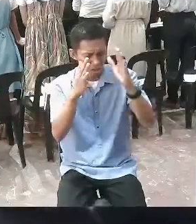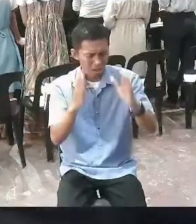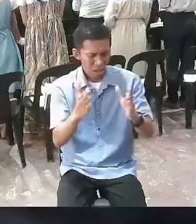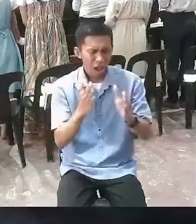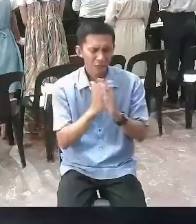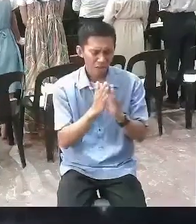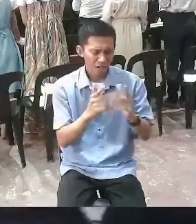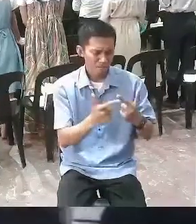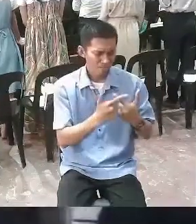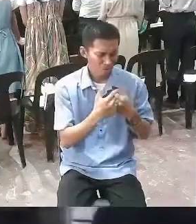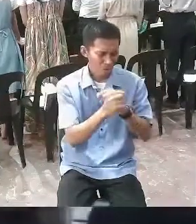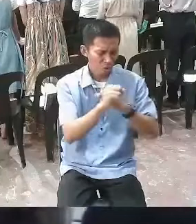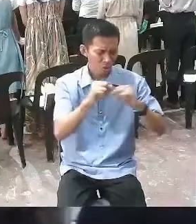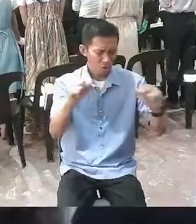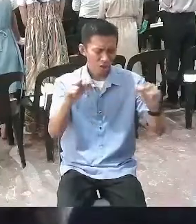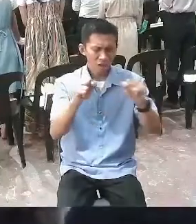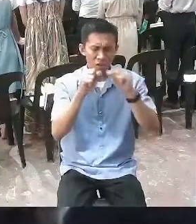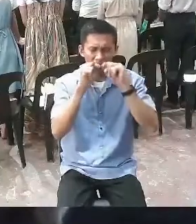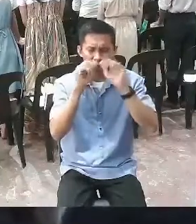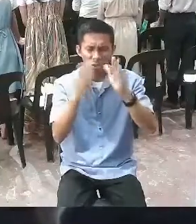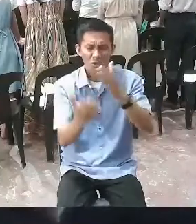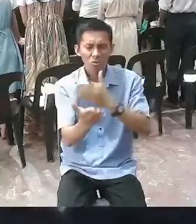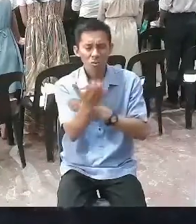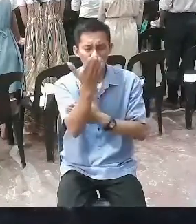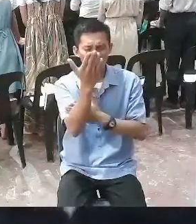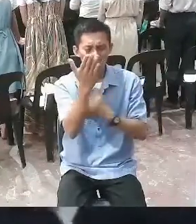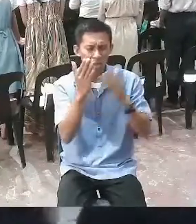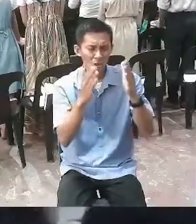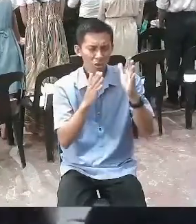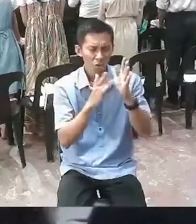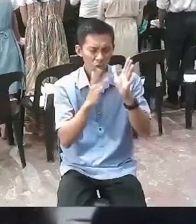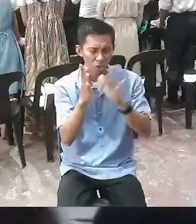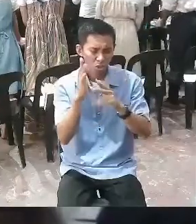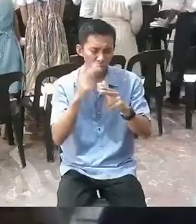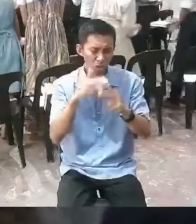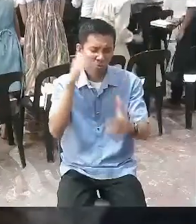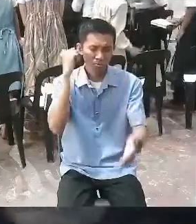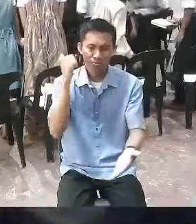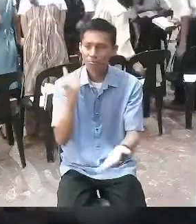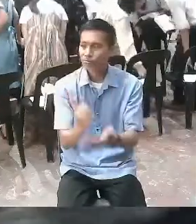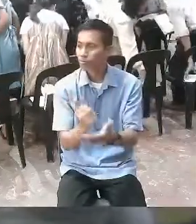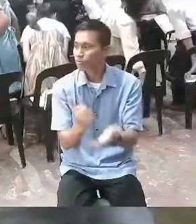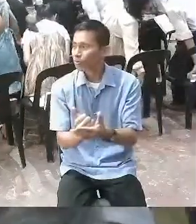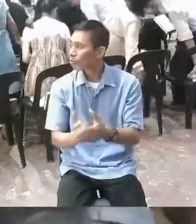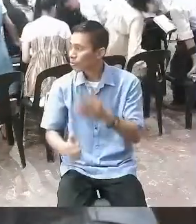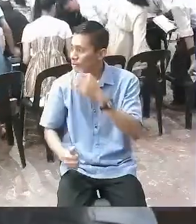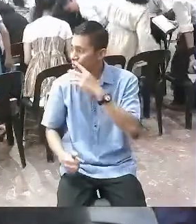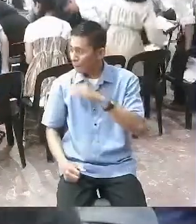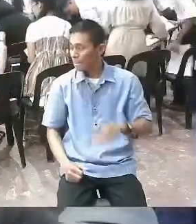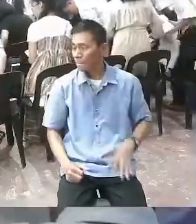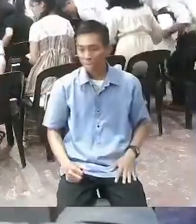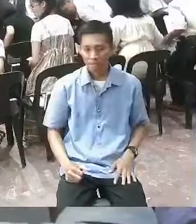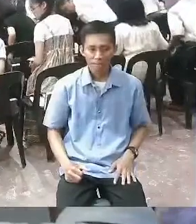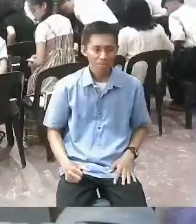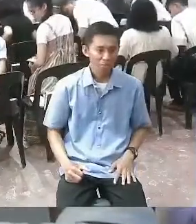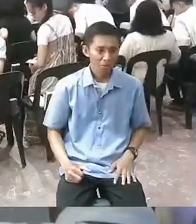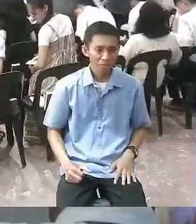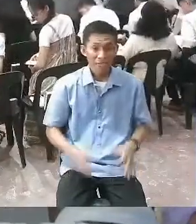in Jesus' name, for Jesus' sake, amen. You may be seated.